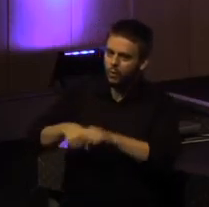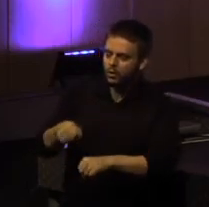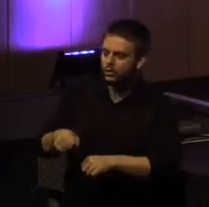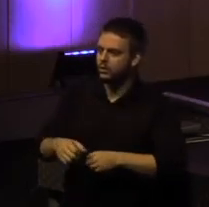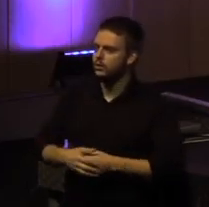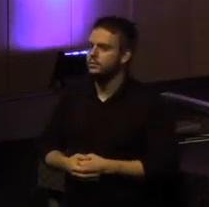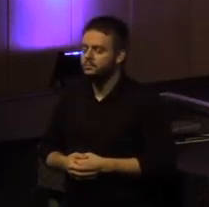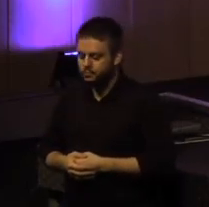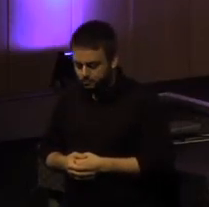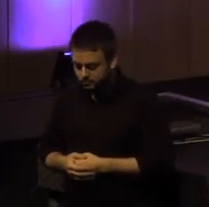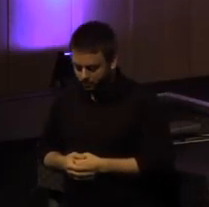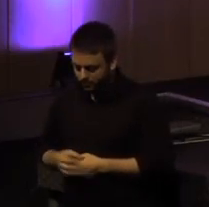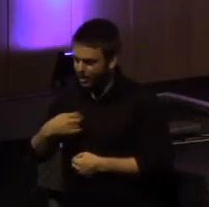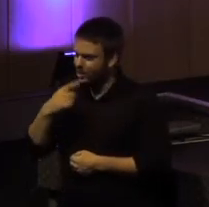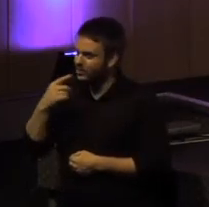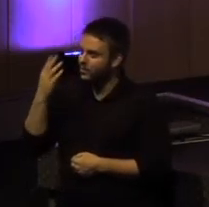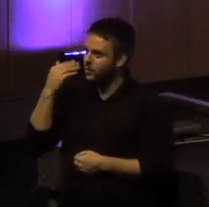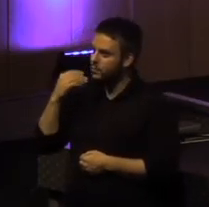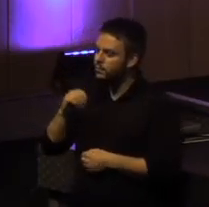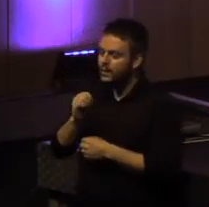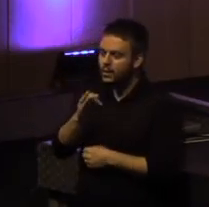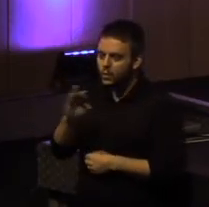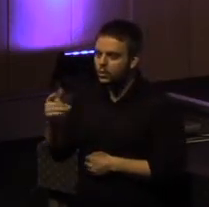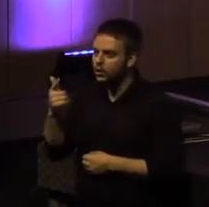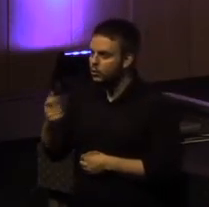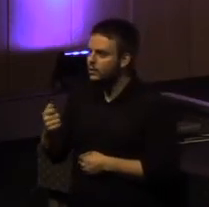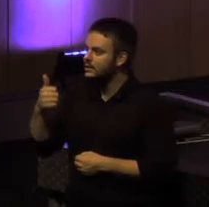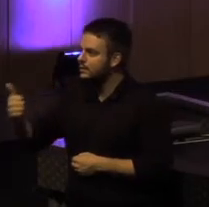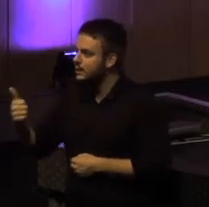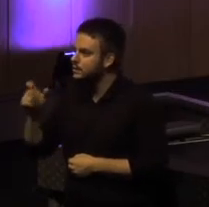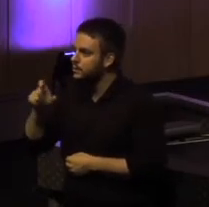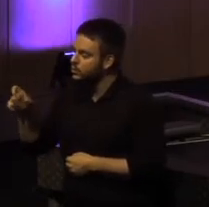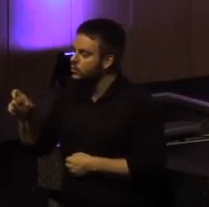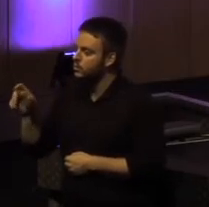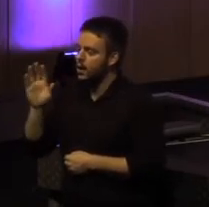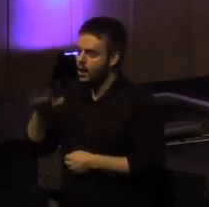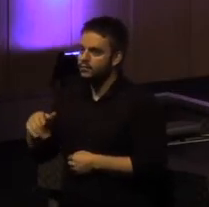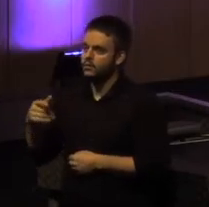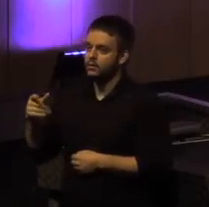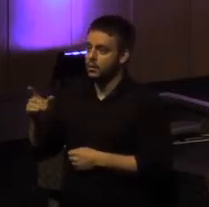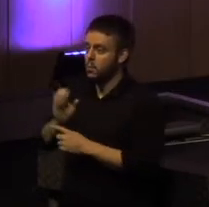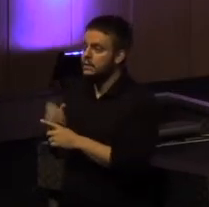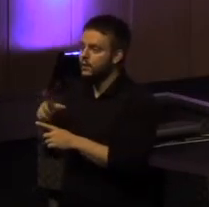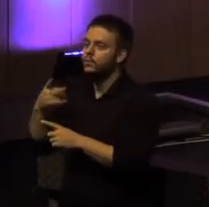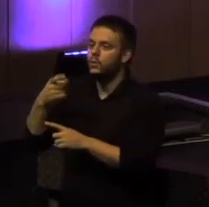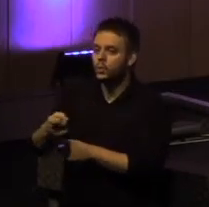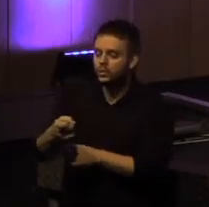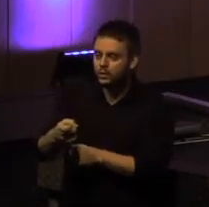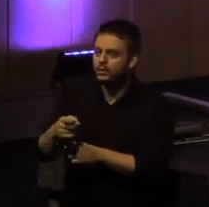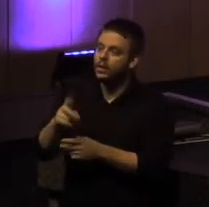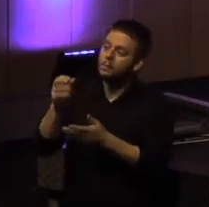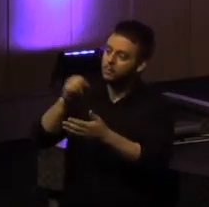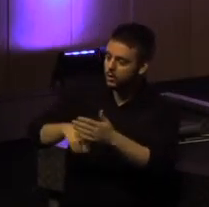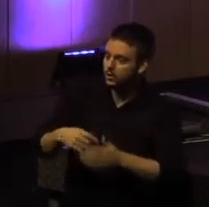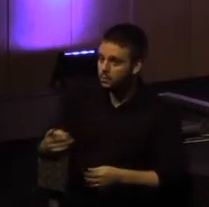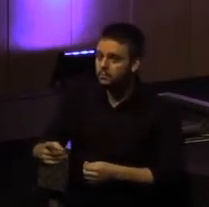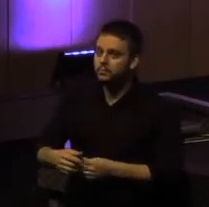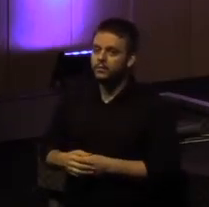police that are not counted in this 976. That's close to 1,000 people that have been killed by the